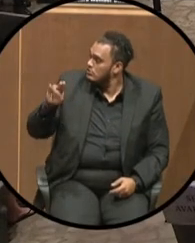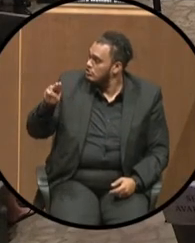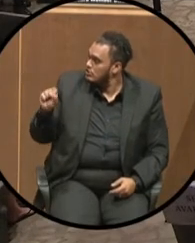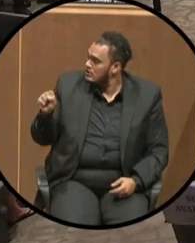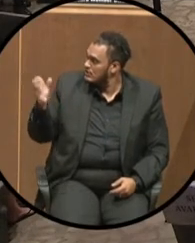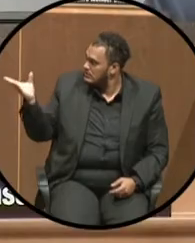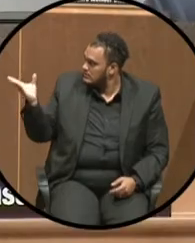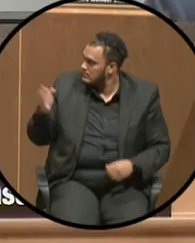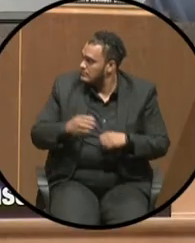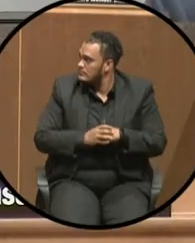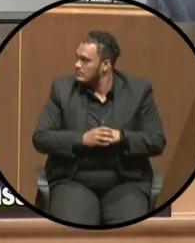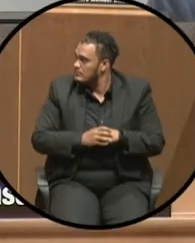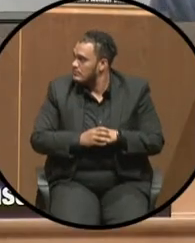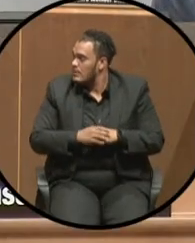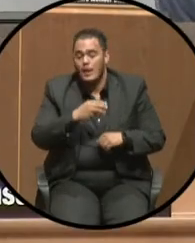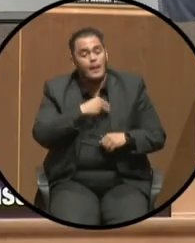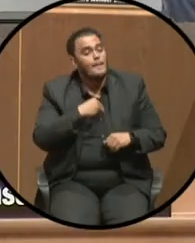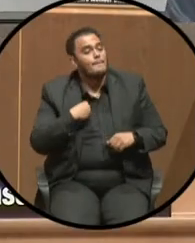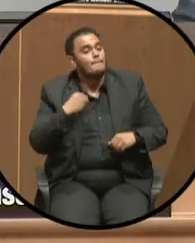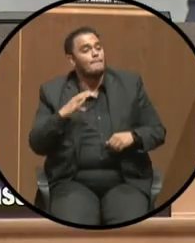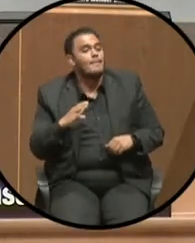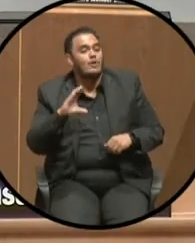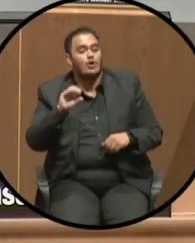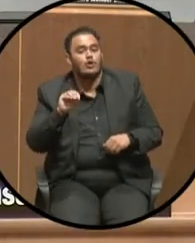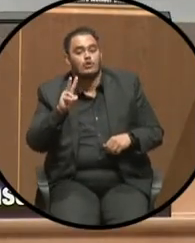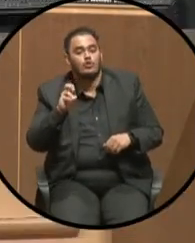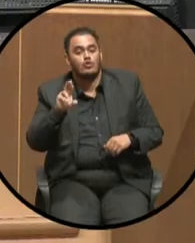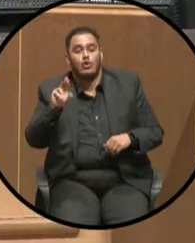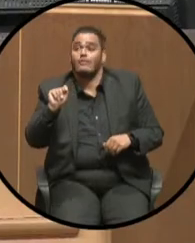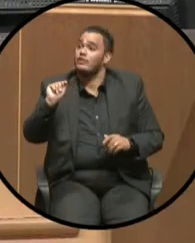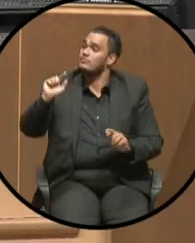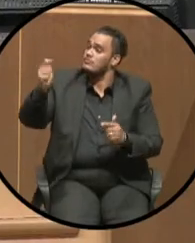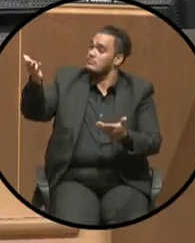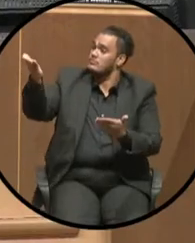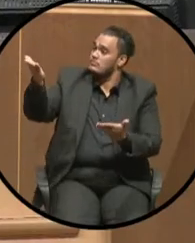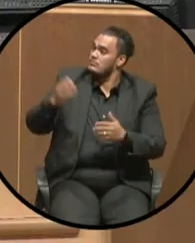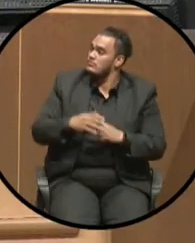That is for Member Cobert on the line. Ah, thank you. Member Cobert.